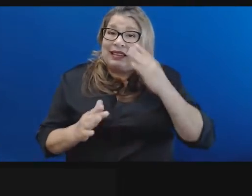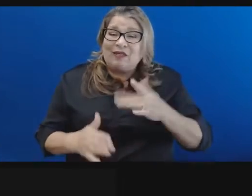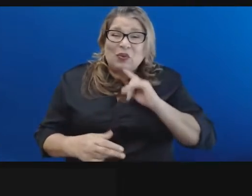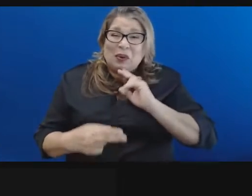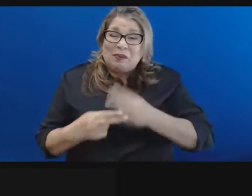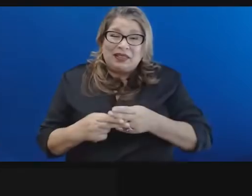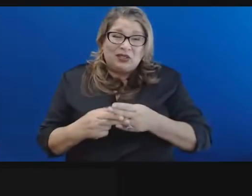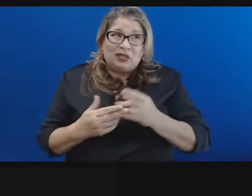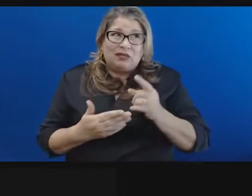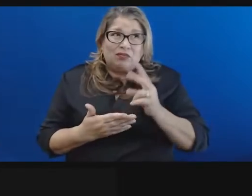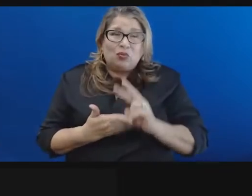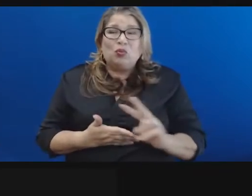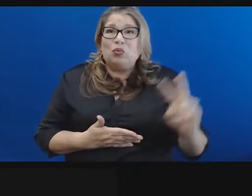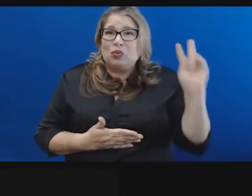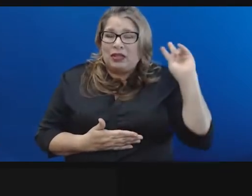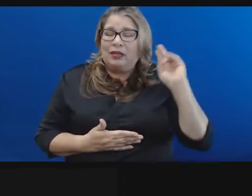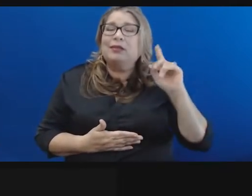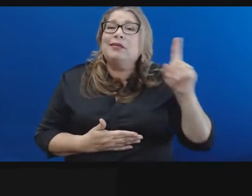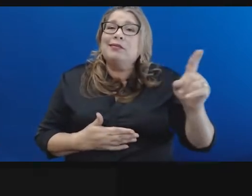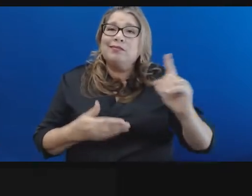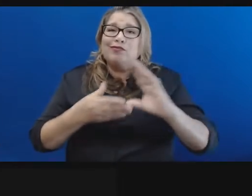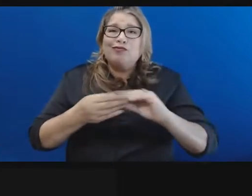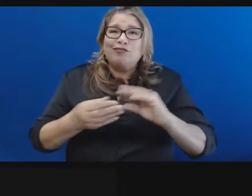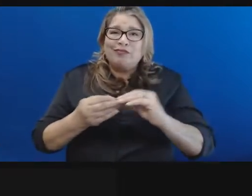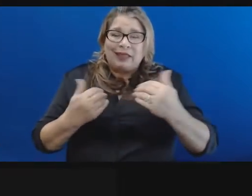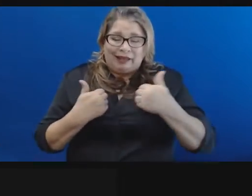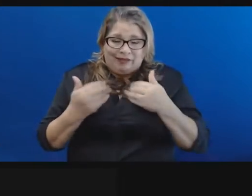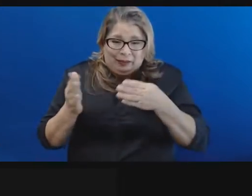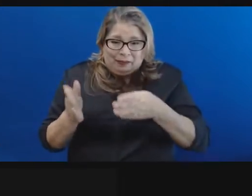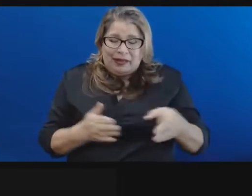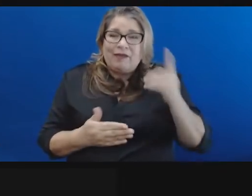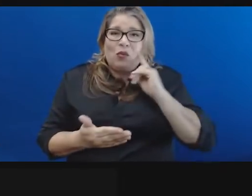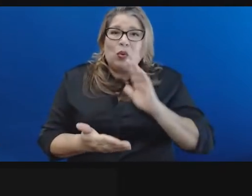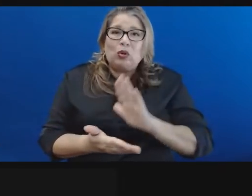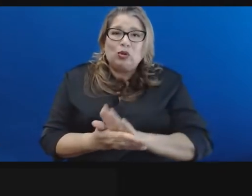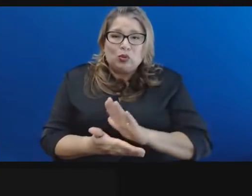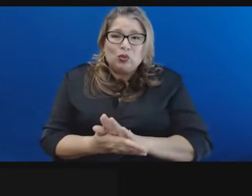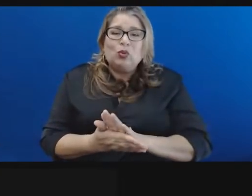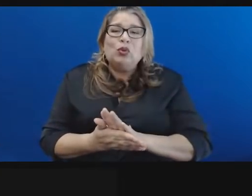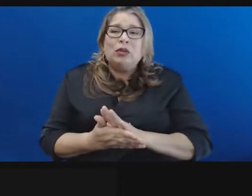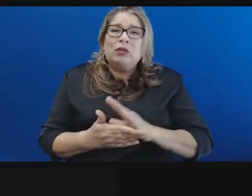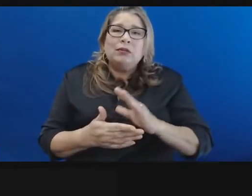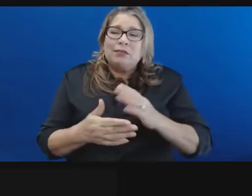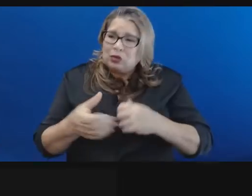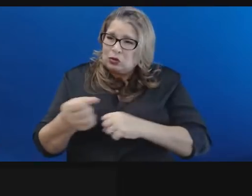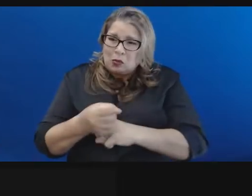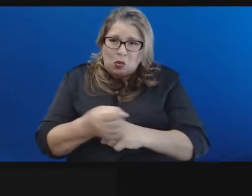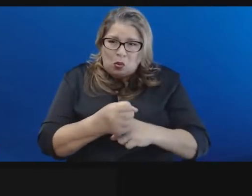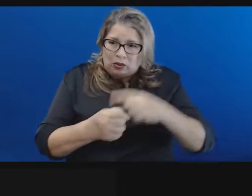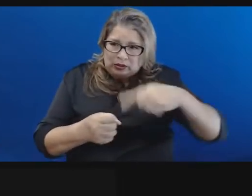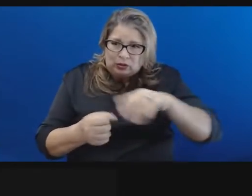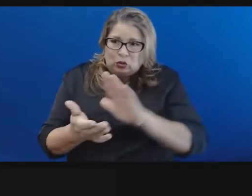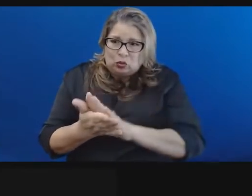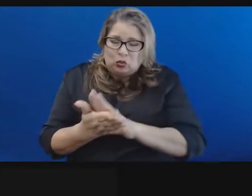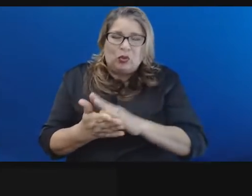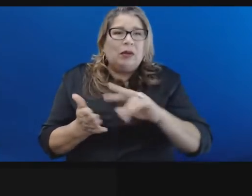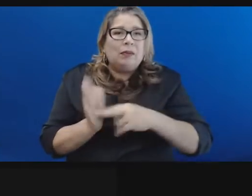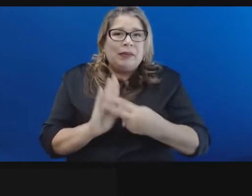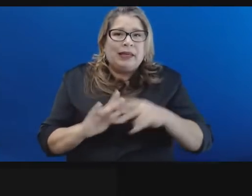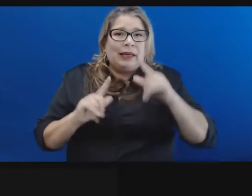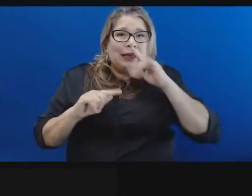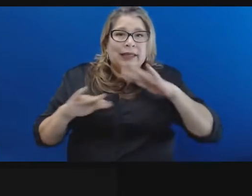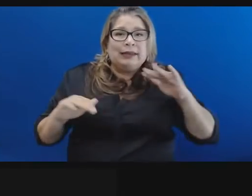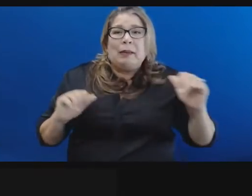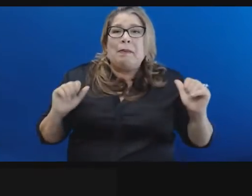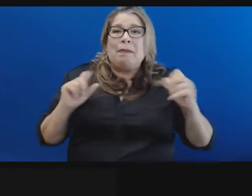for supporting schools to reopen and come back to in-person instruction, that we continue to work with districts